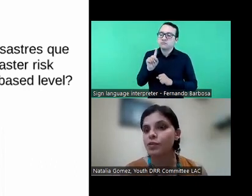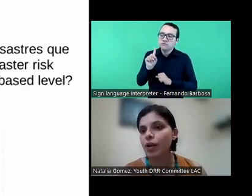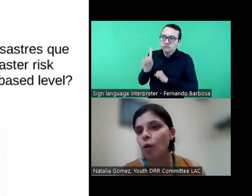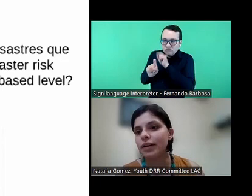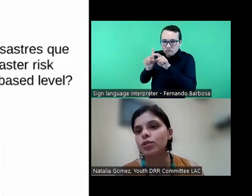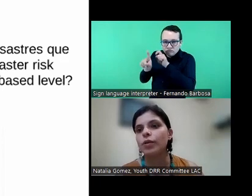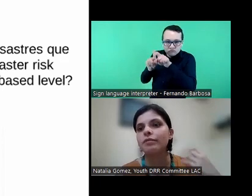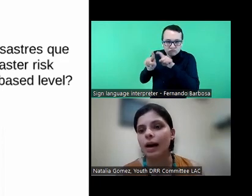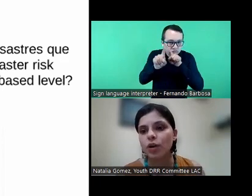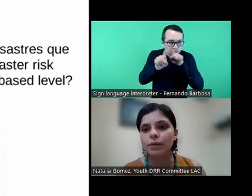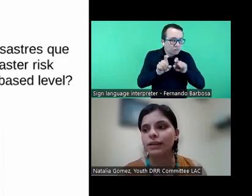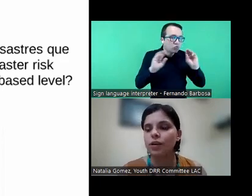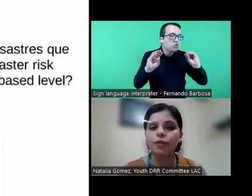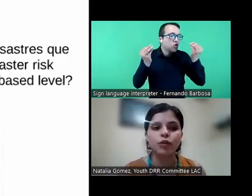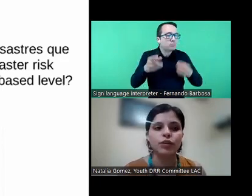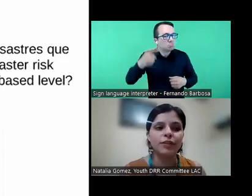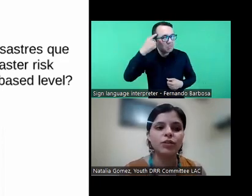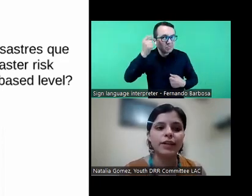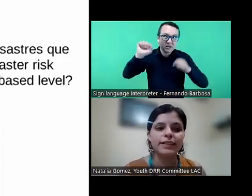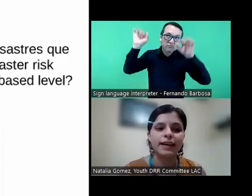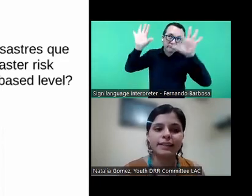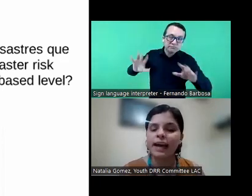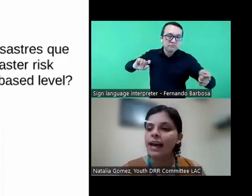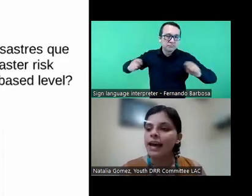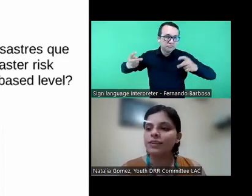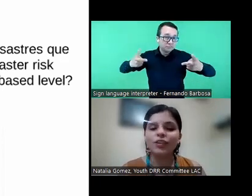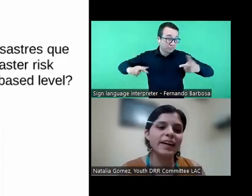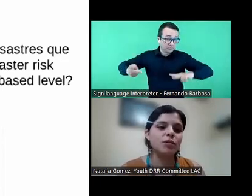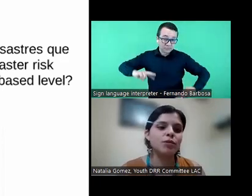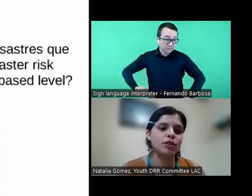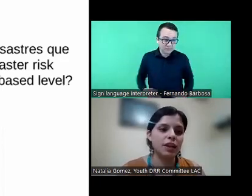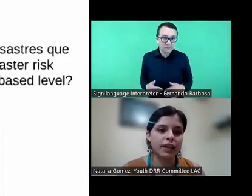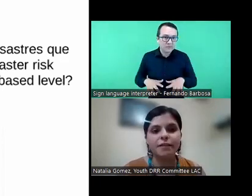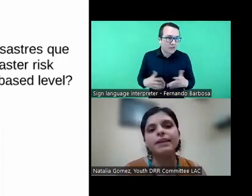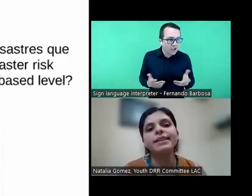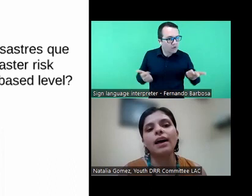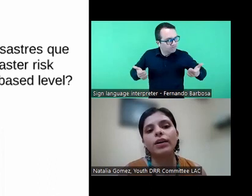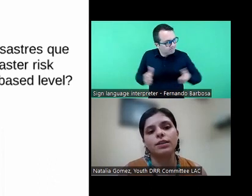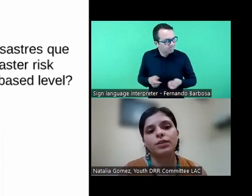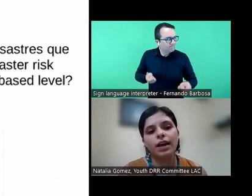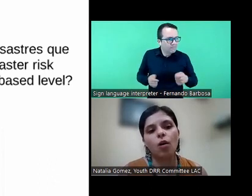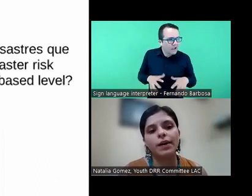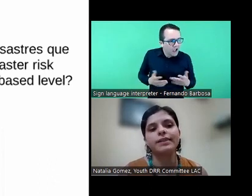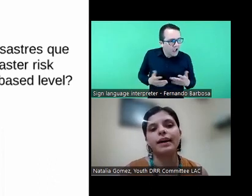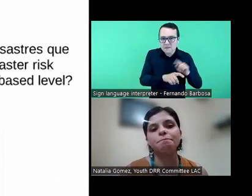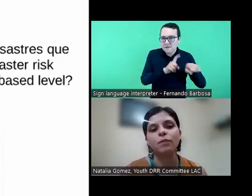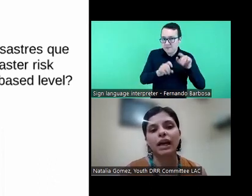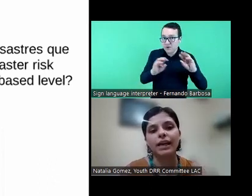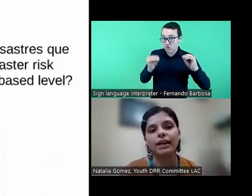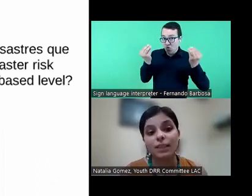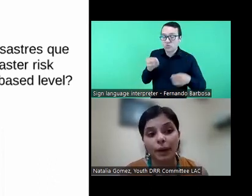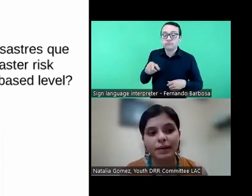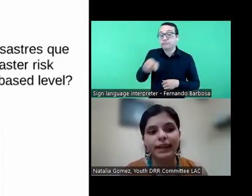a survey in regards to what were the perceptions of youth in regards to climate change and disaster risk recovery. And it has